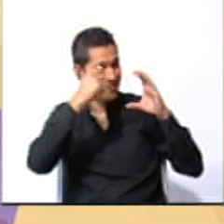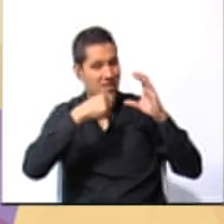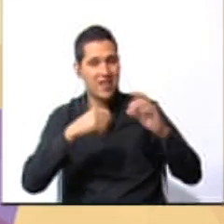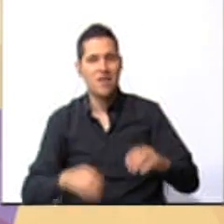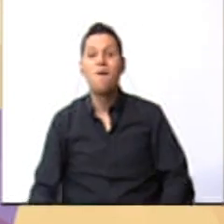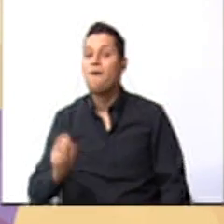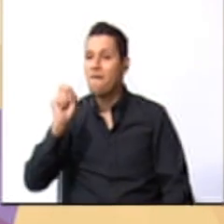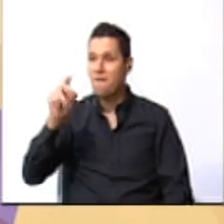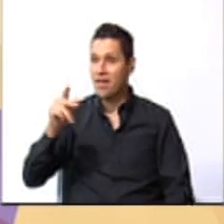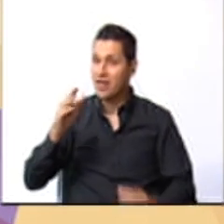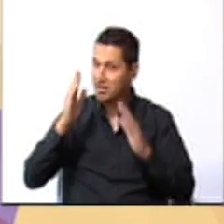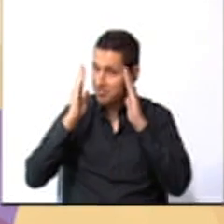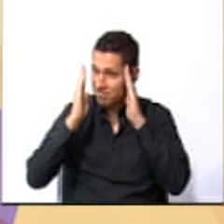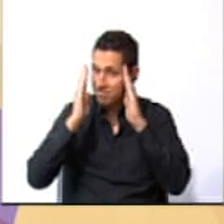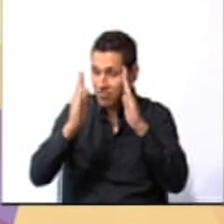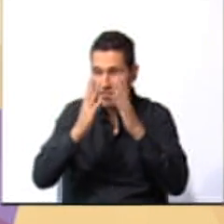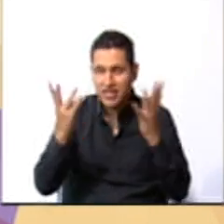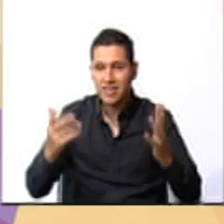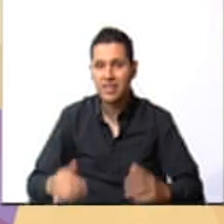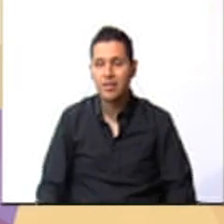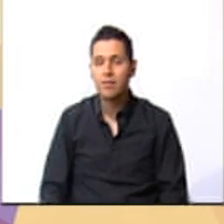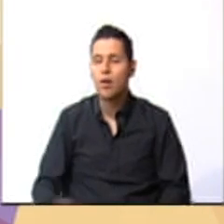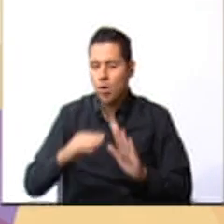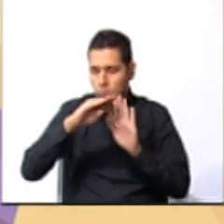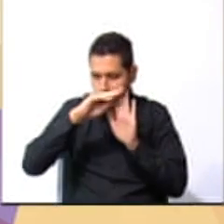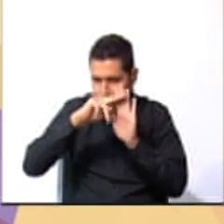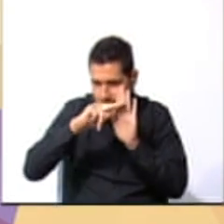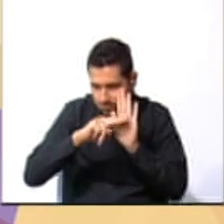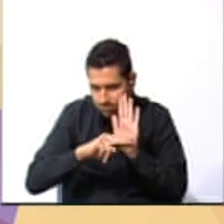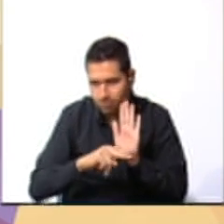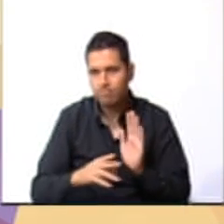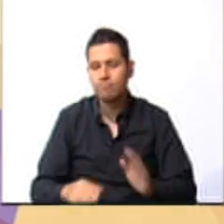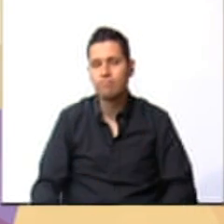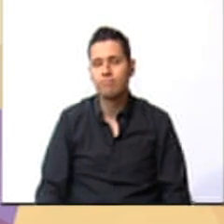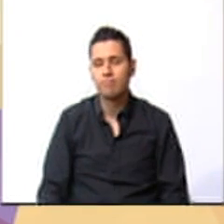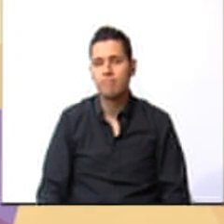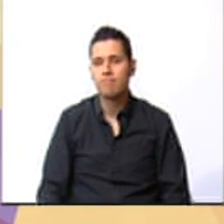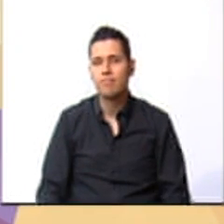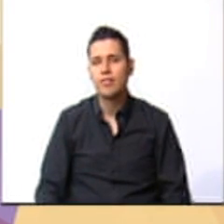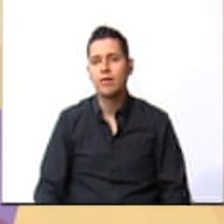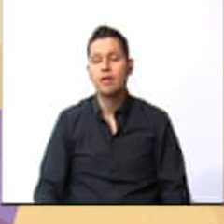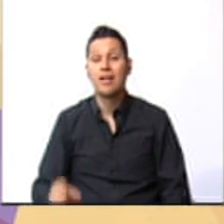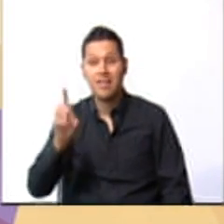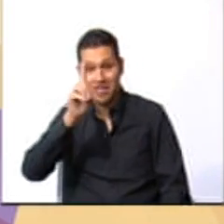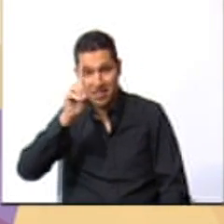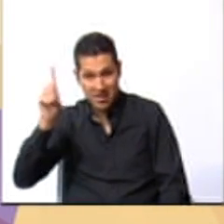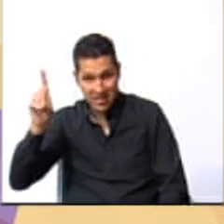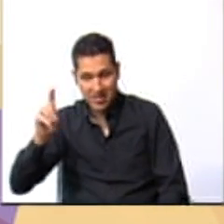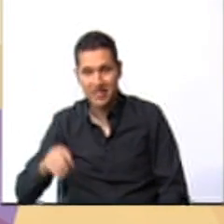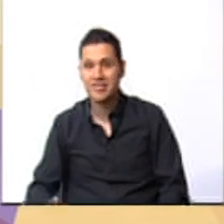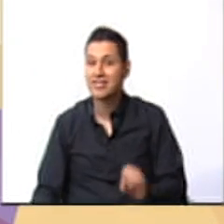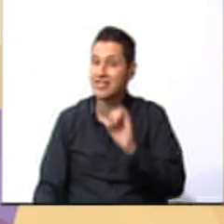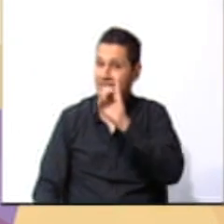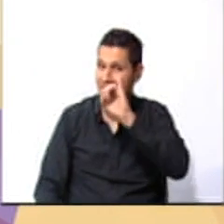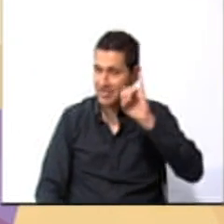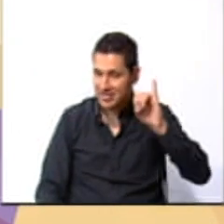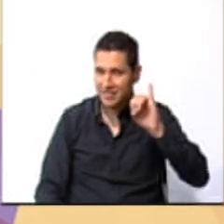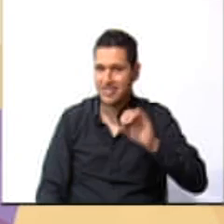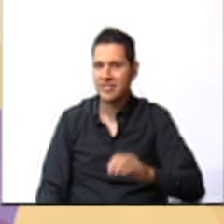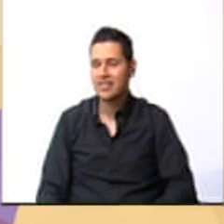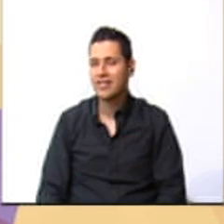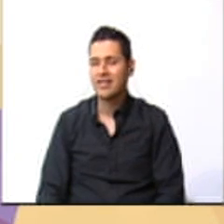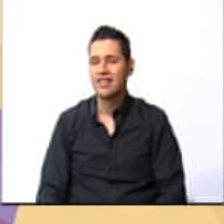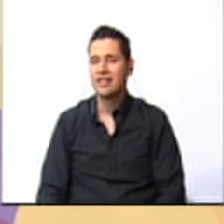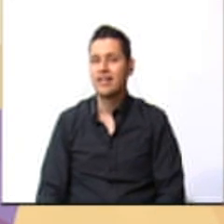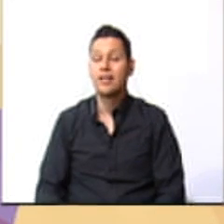pay attention to the instructions. Right, left, and